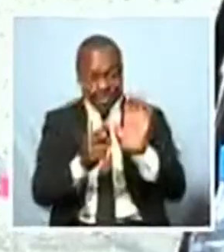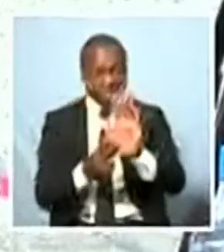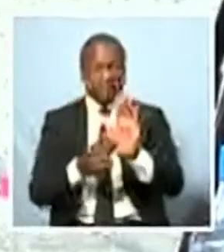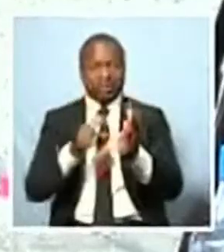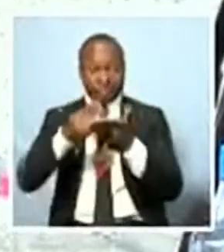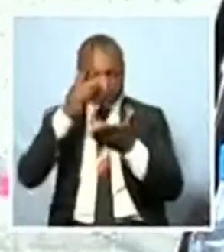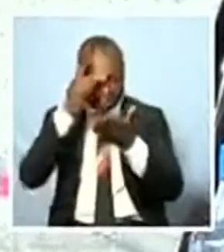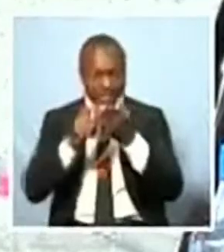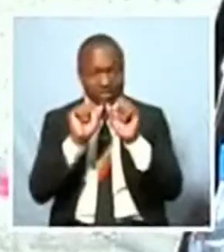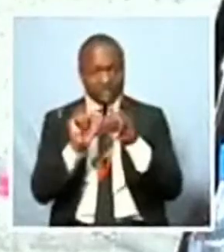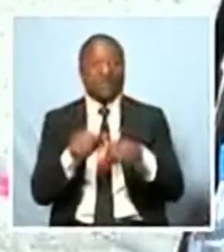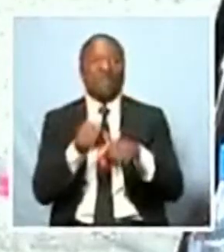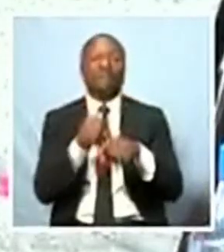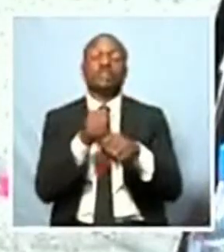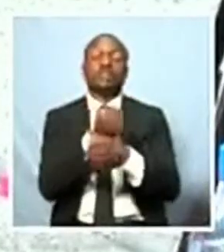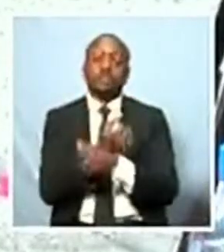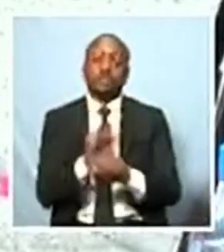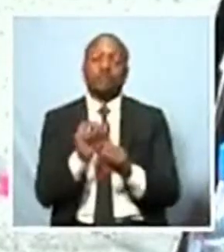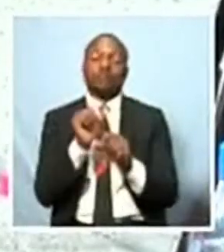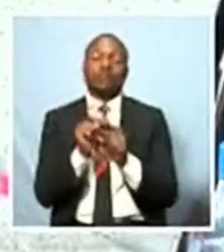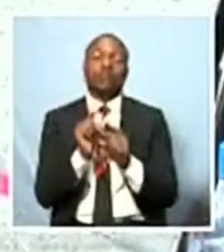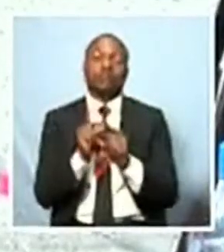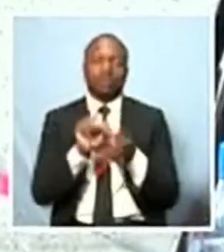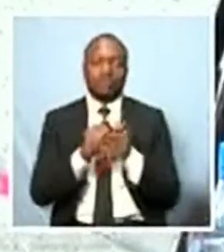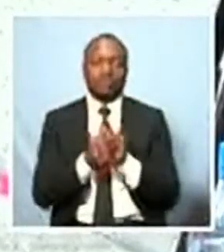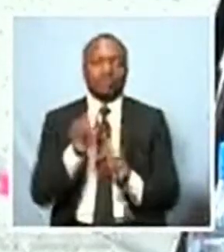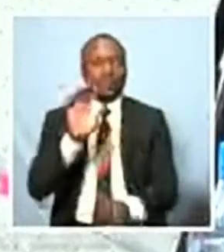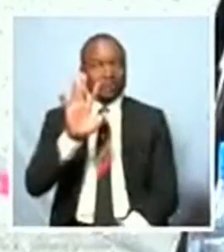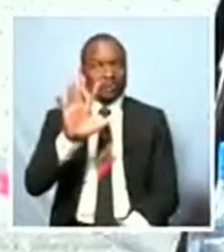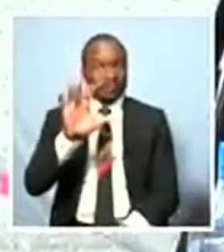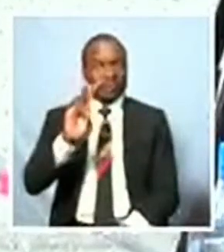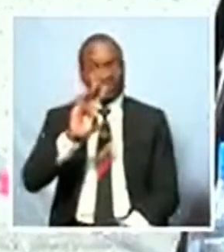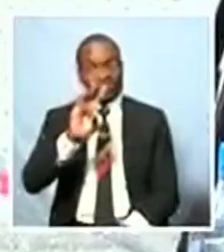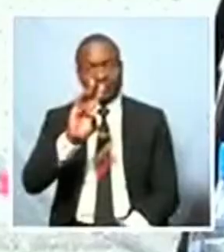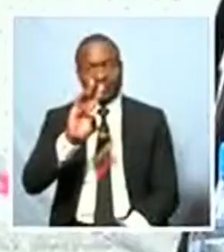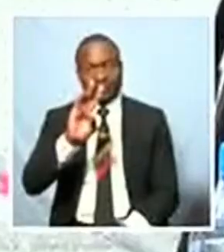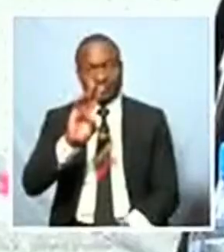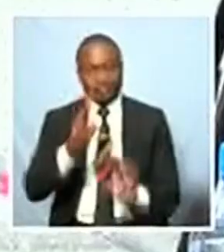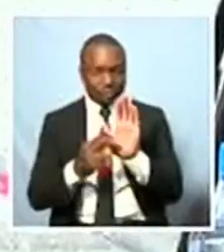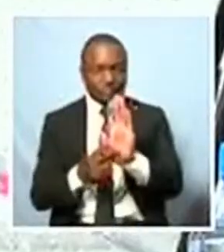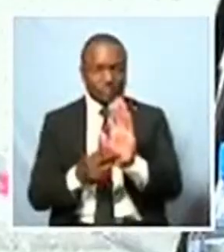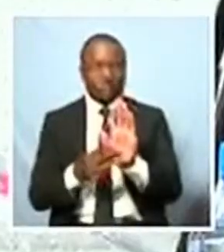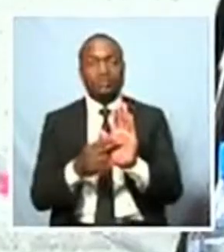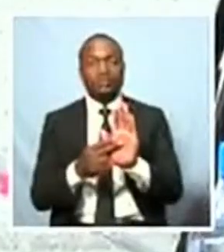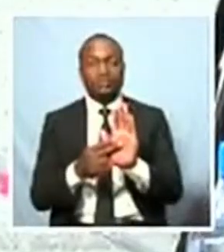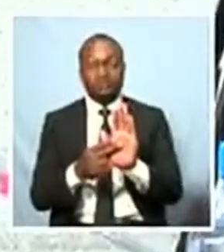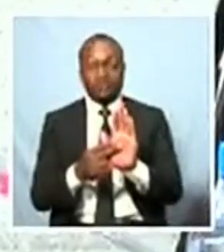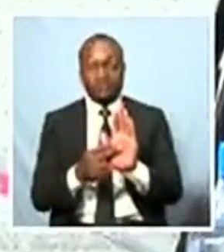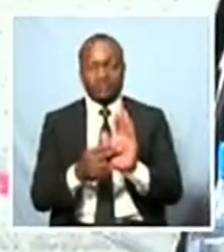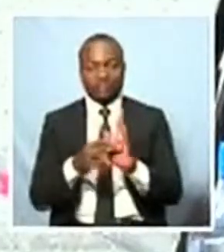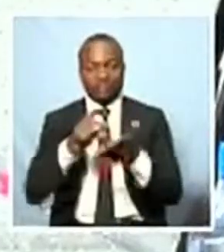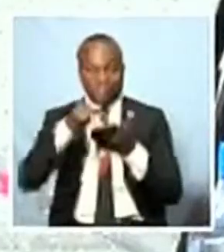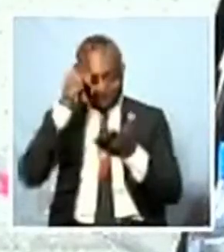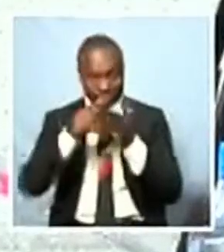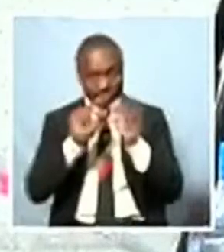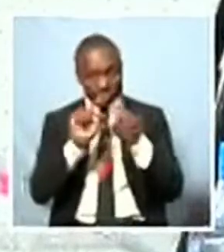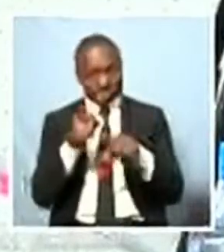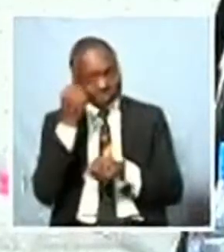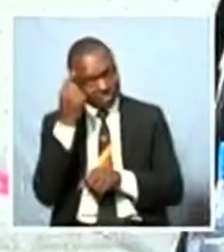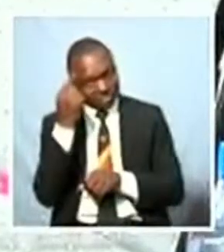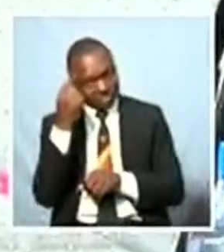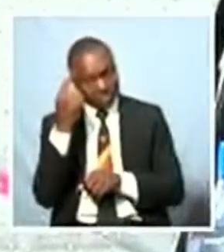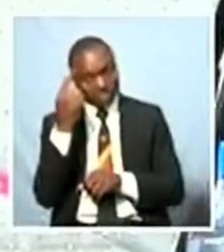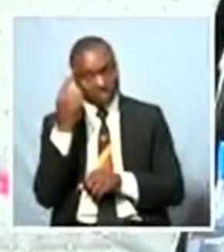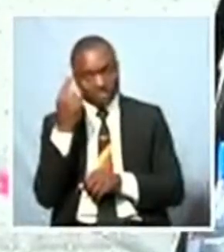can solve simple word problems, while 57% indicated that the learners can demonstrate understanding of basic